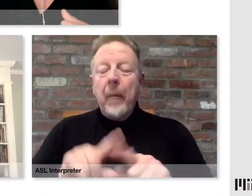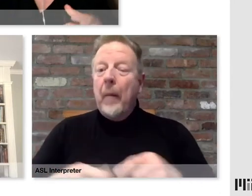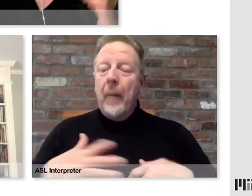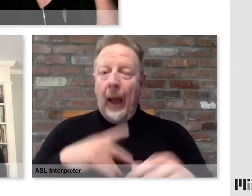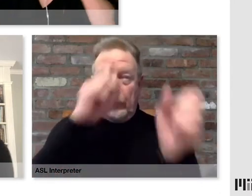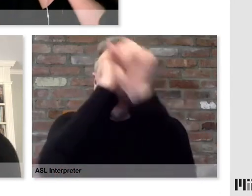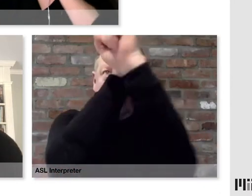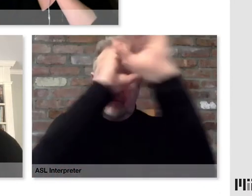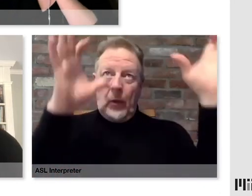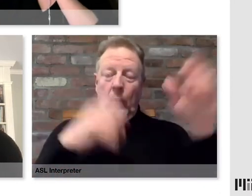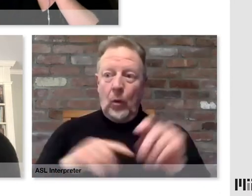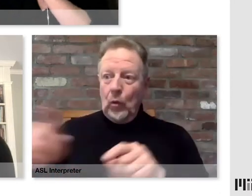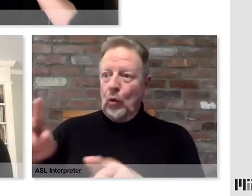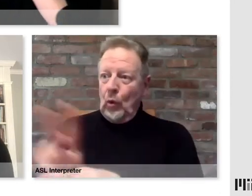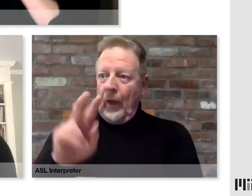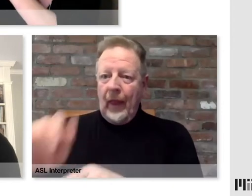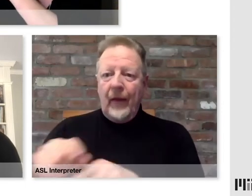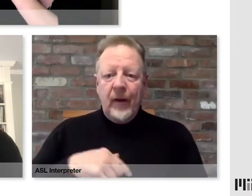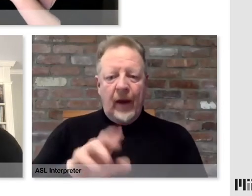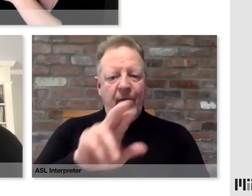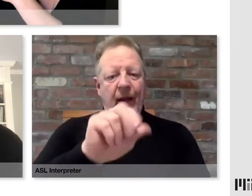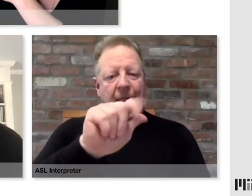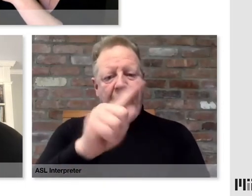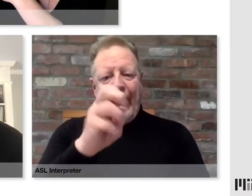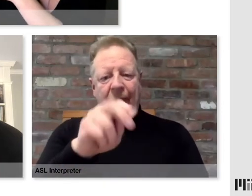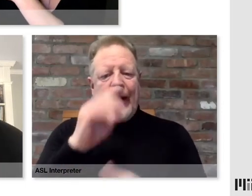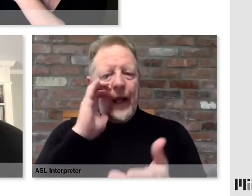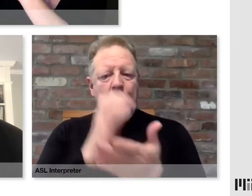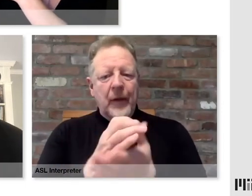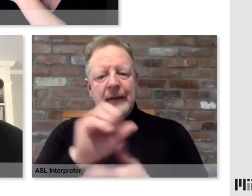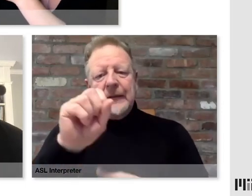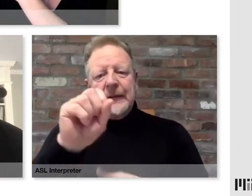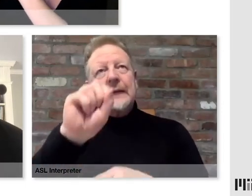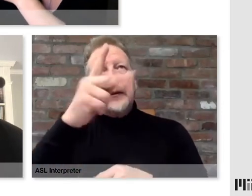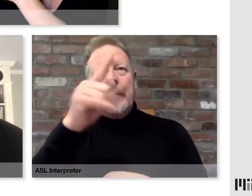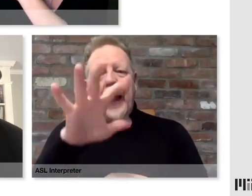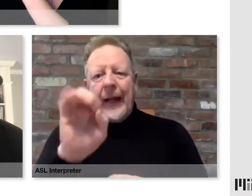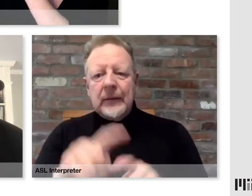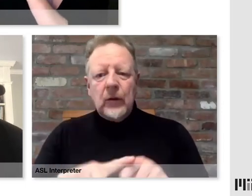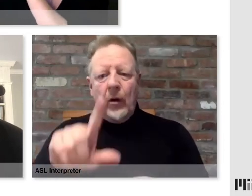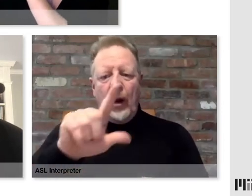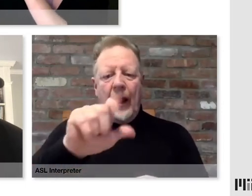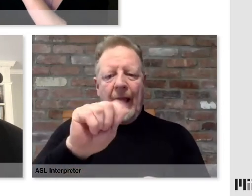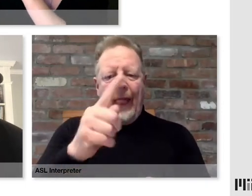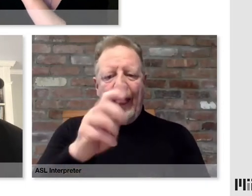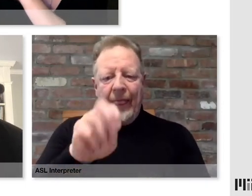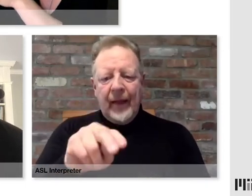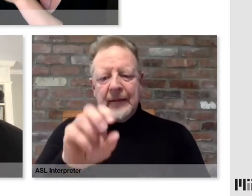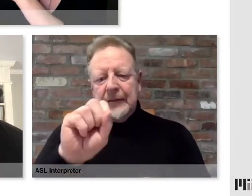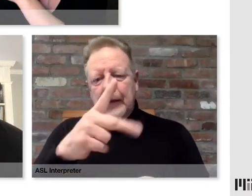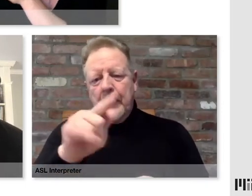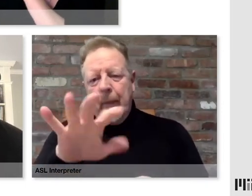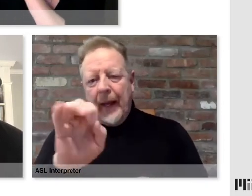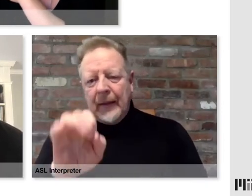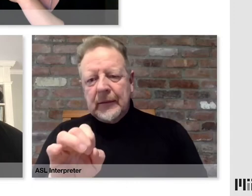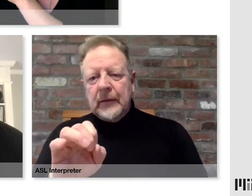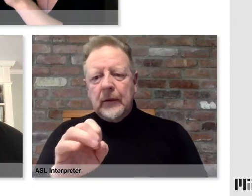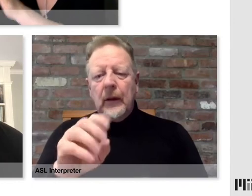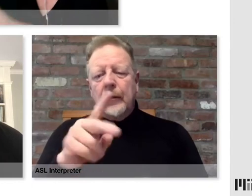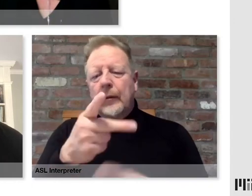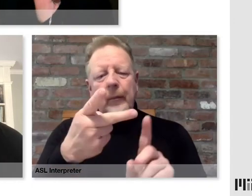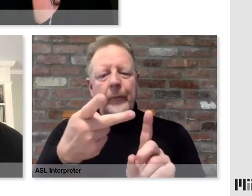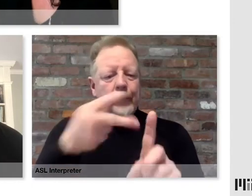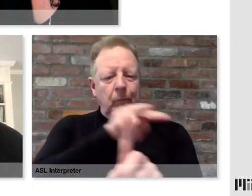if we have a latent image space or just a latent image or a latent space of perception or whatever it